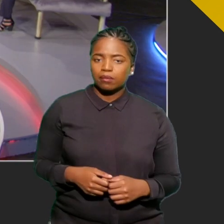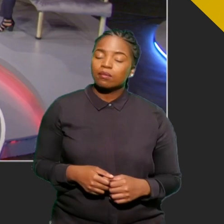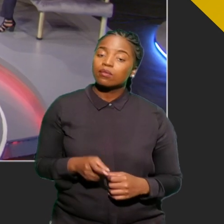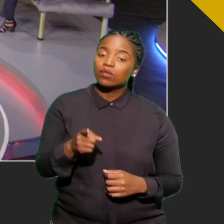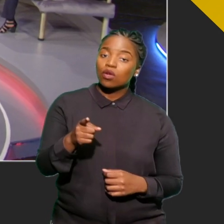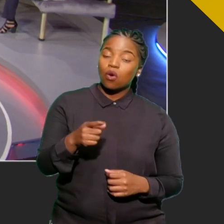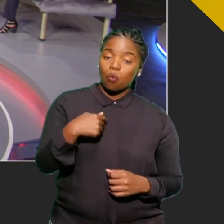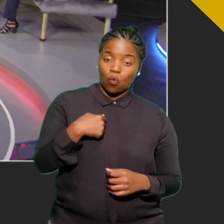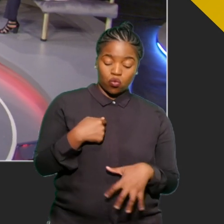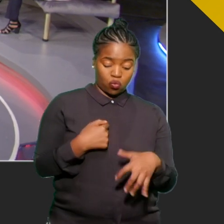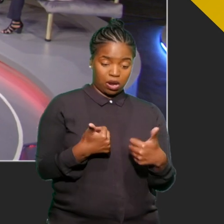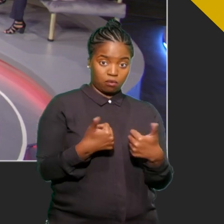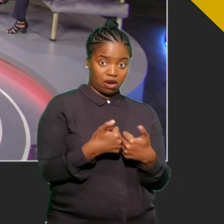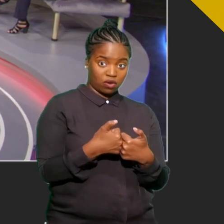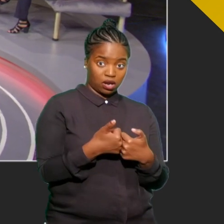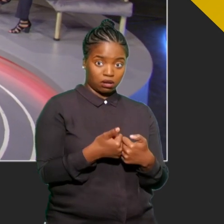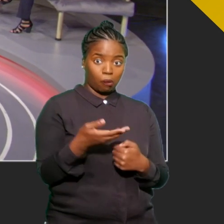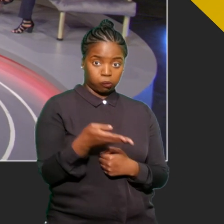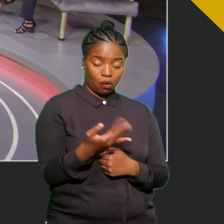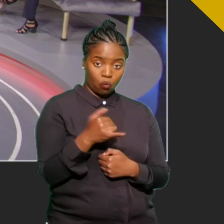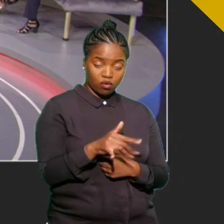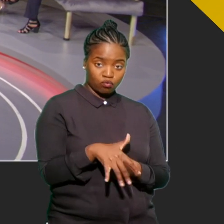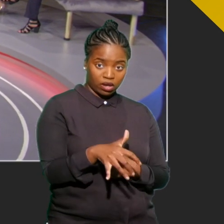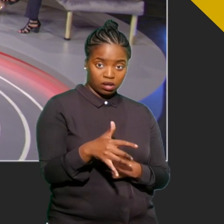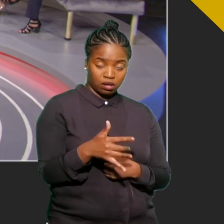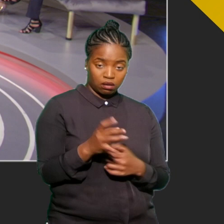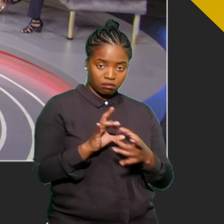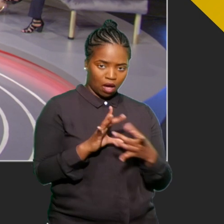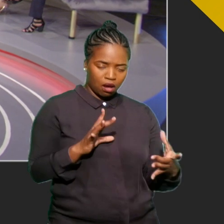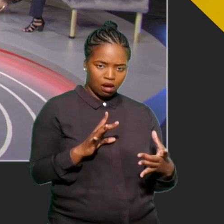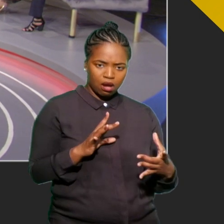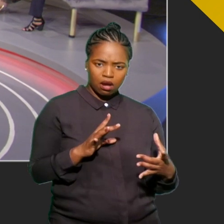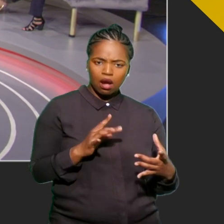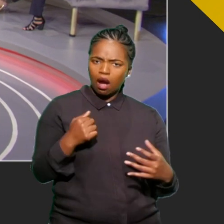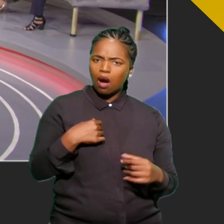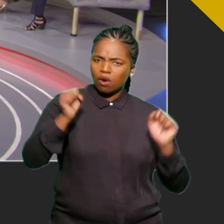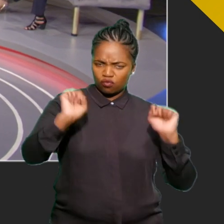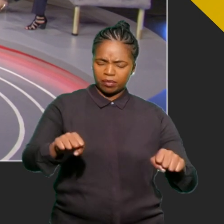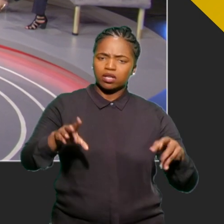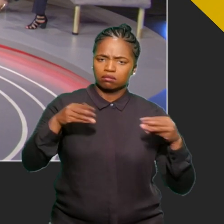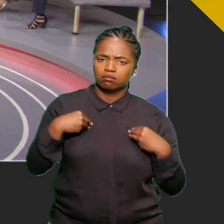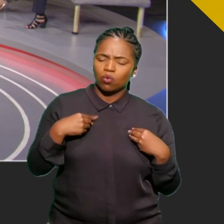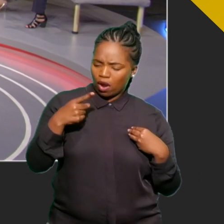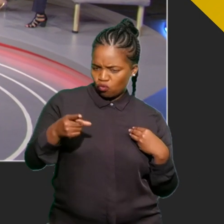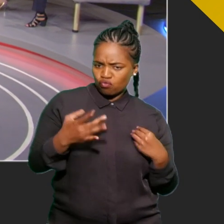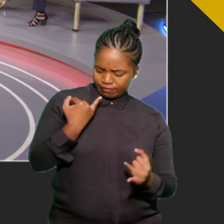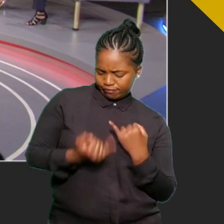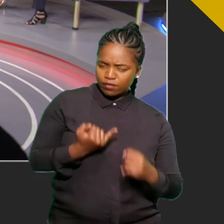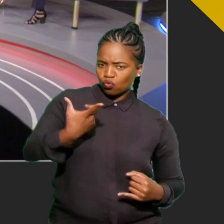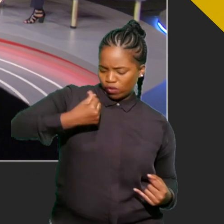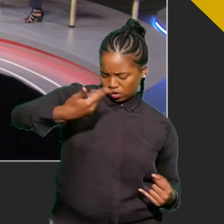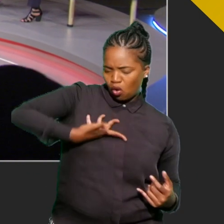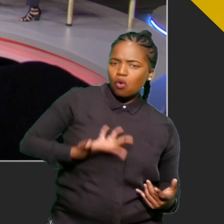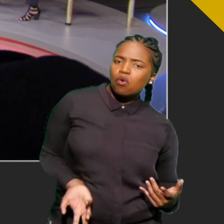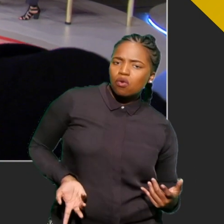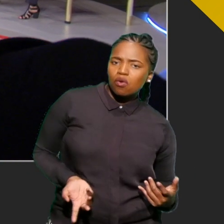lo was he there around these challenges? Eh, bika khona zanka pike nokupika vele uvumile ngoba bekunguyo yenze lento. Yo. How